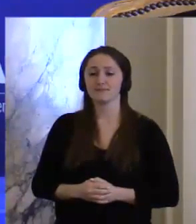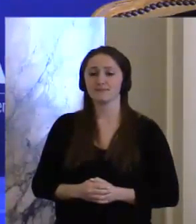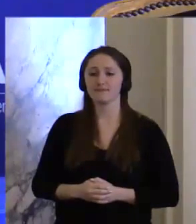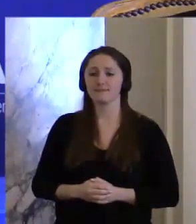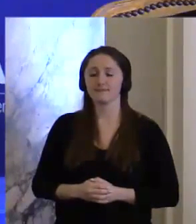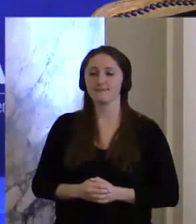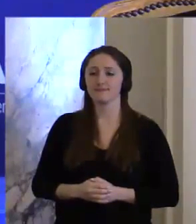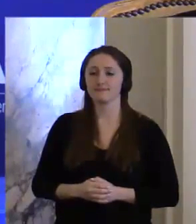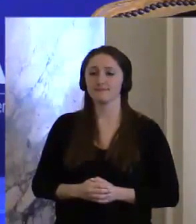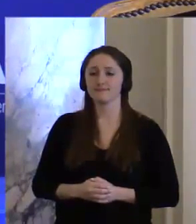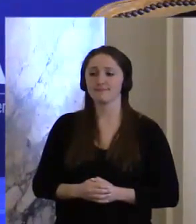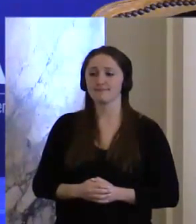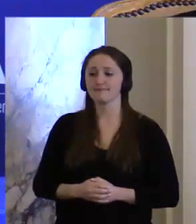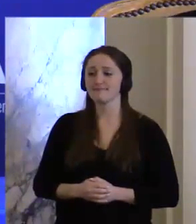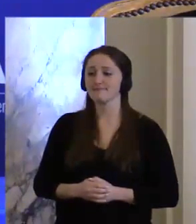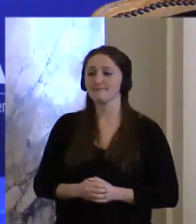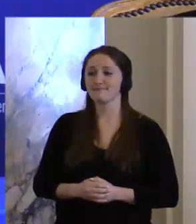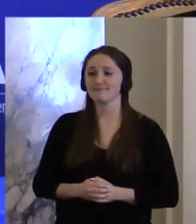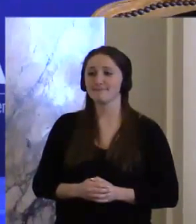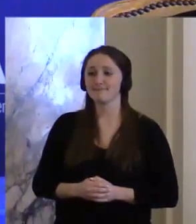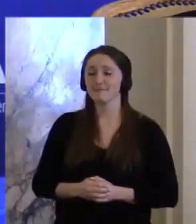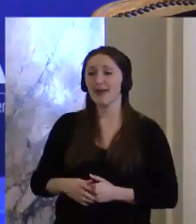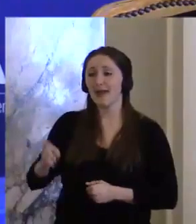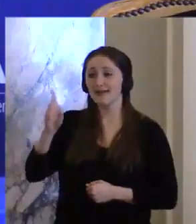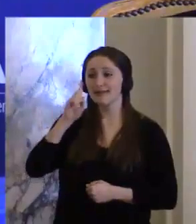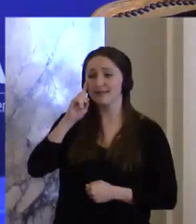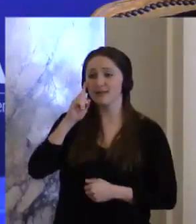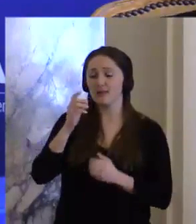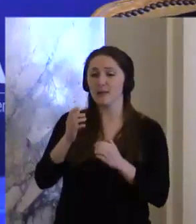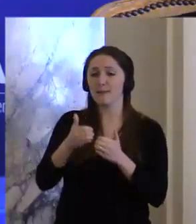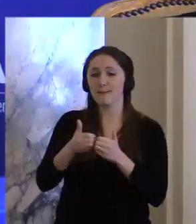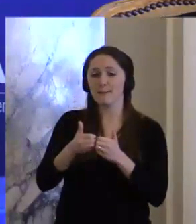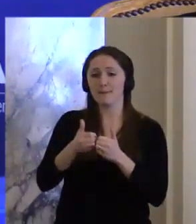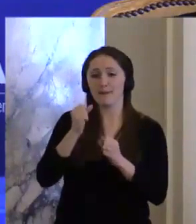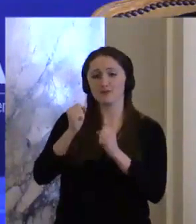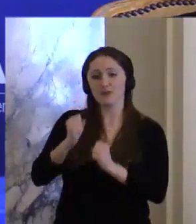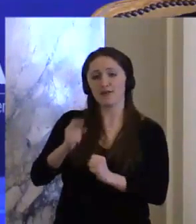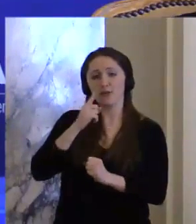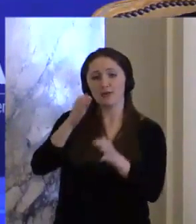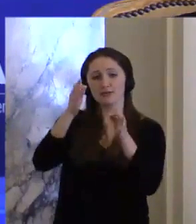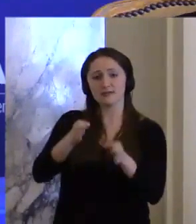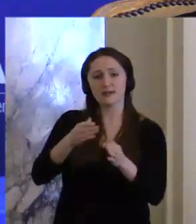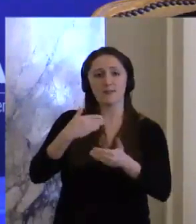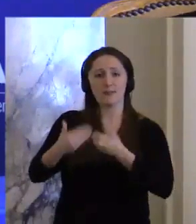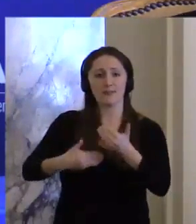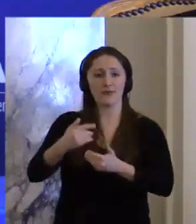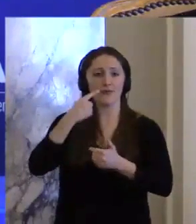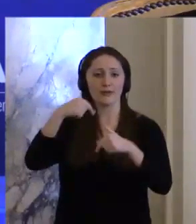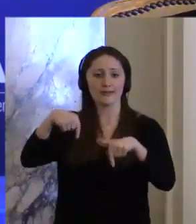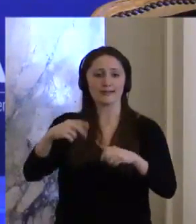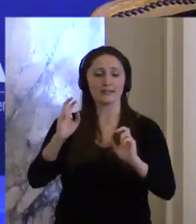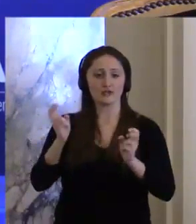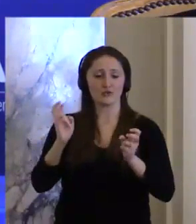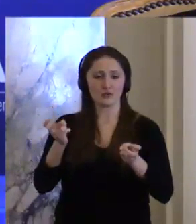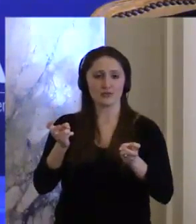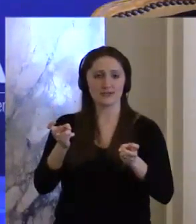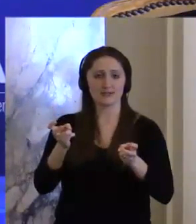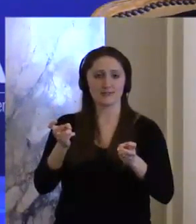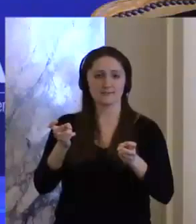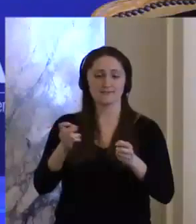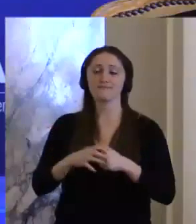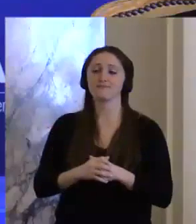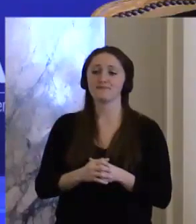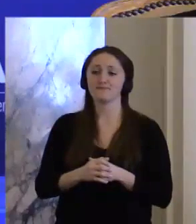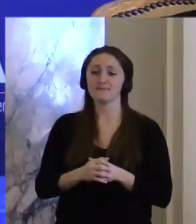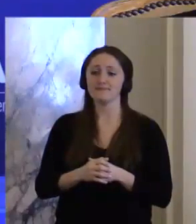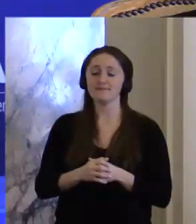should continue and strengthen its decision-making process in these issues, and to the extent where we can actually work